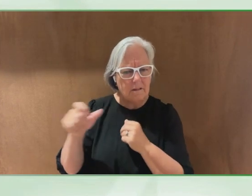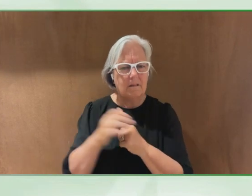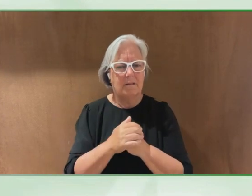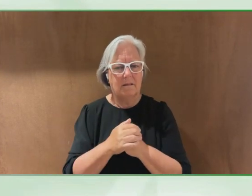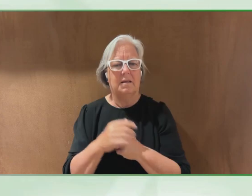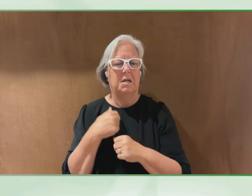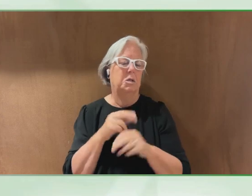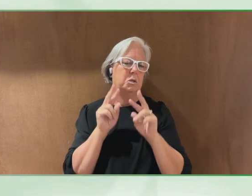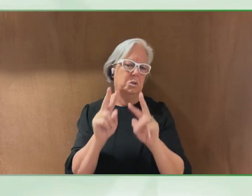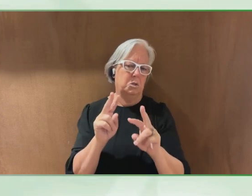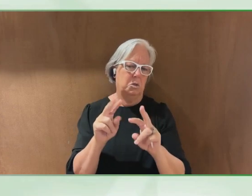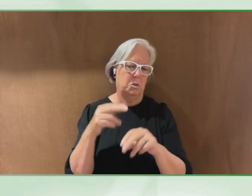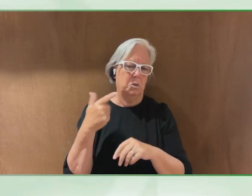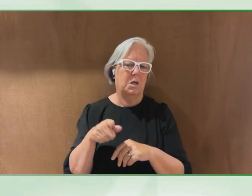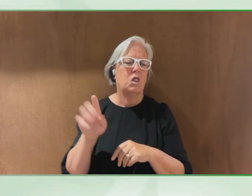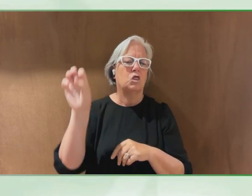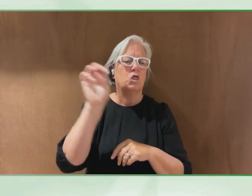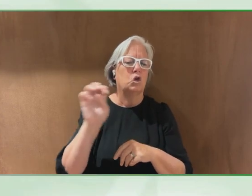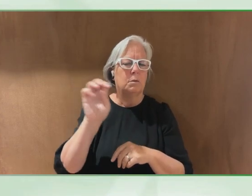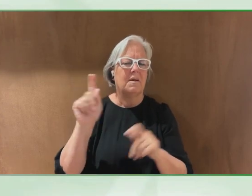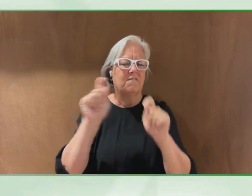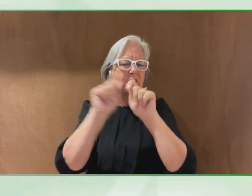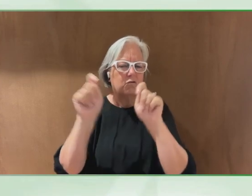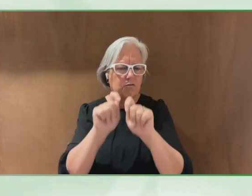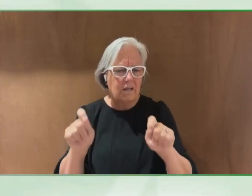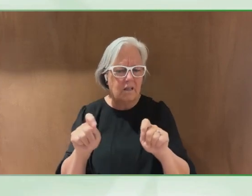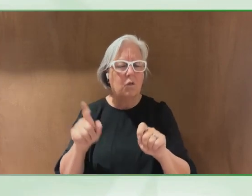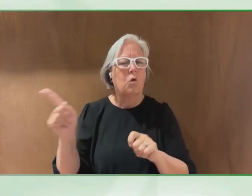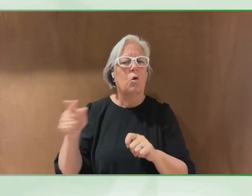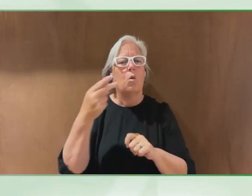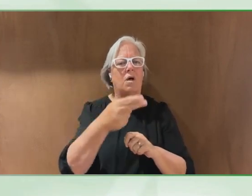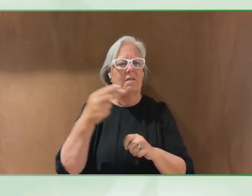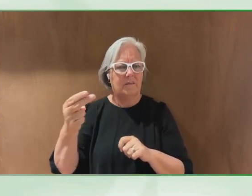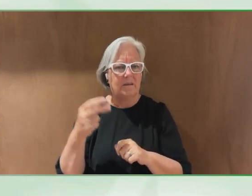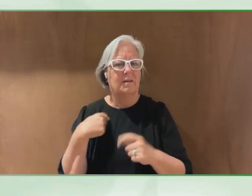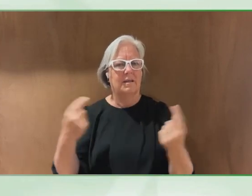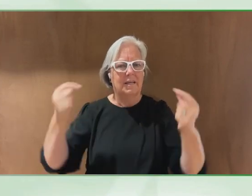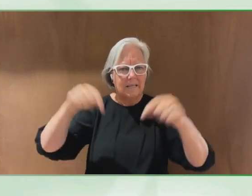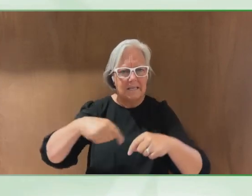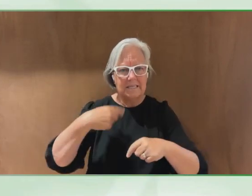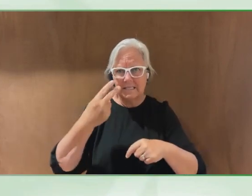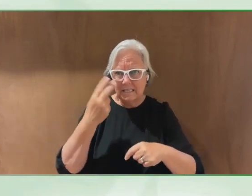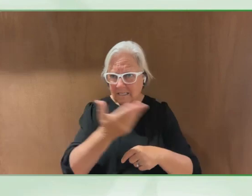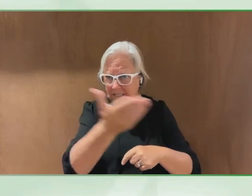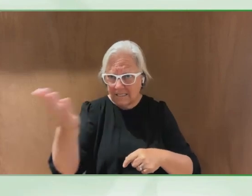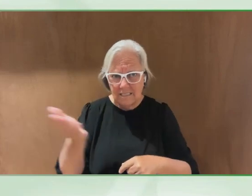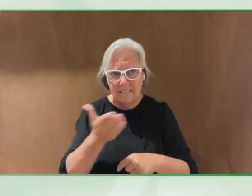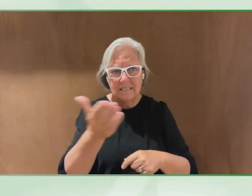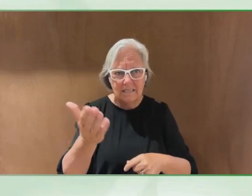people, the new leaders of the youth movement in front of us. And as a former youth leader myself,